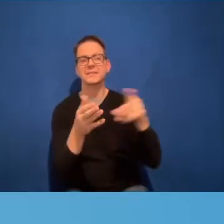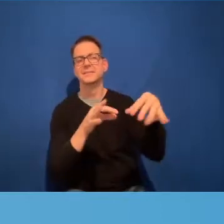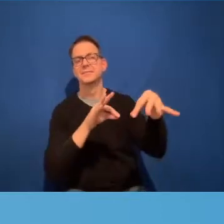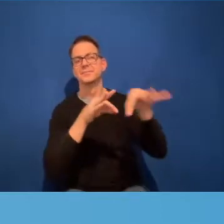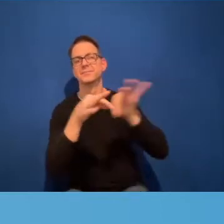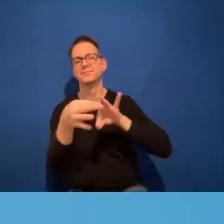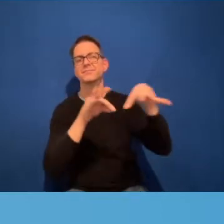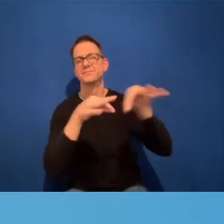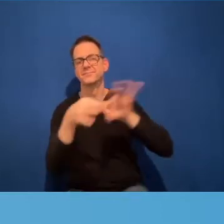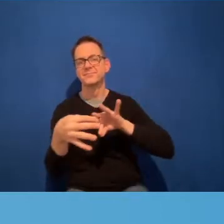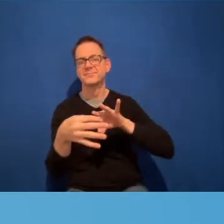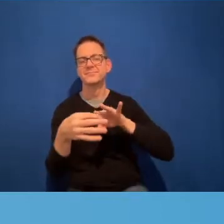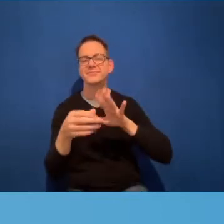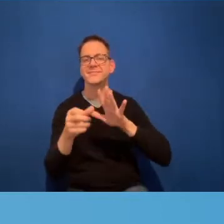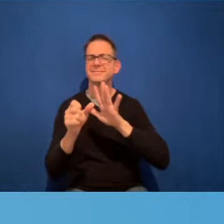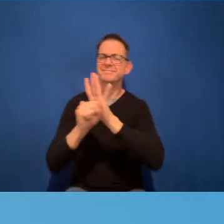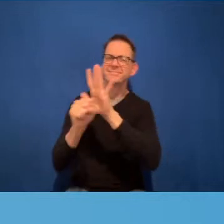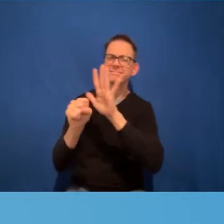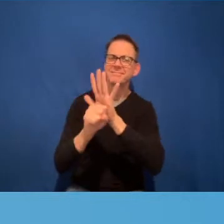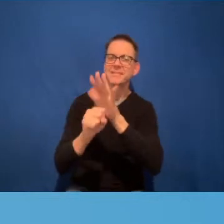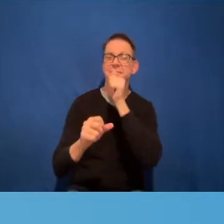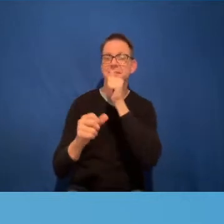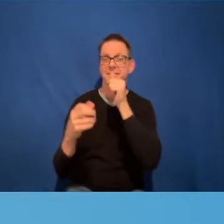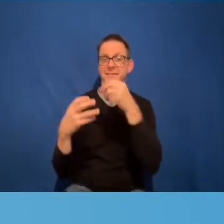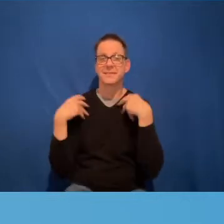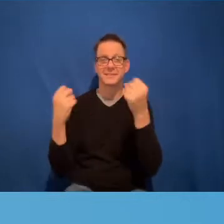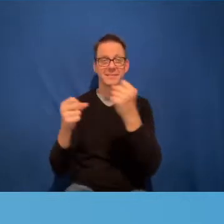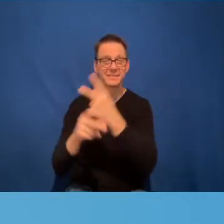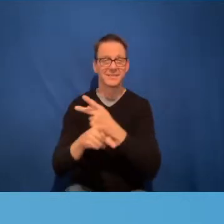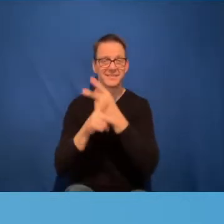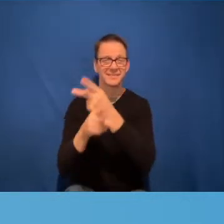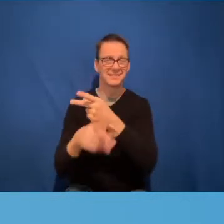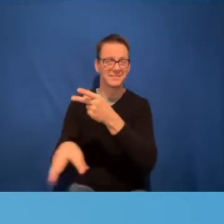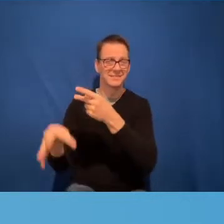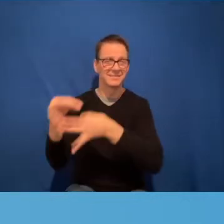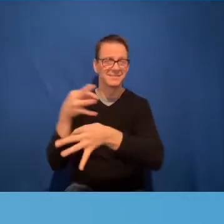Our Premier, Jason Kenney, and then Health Minister um,